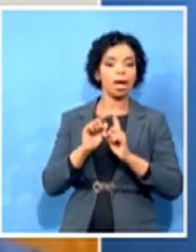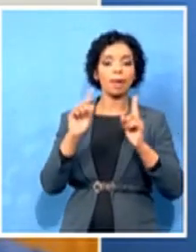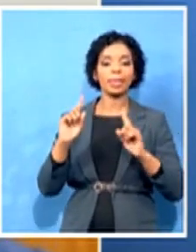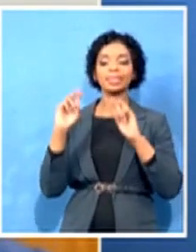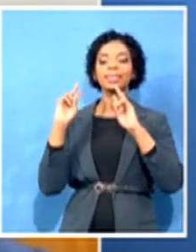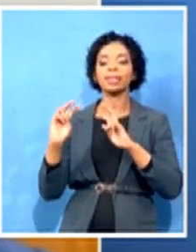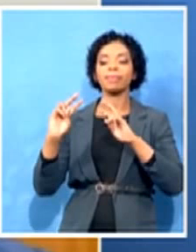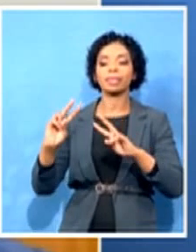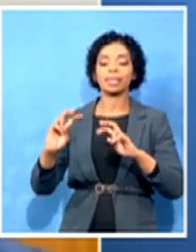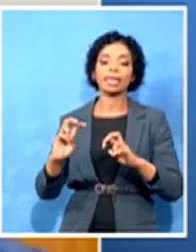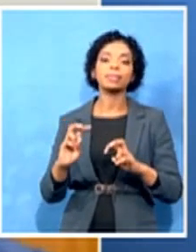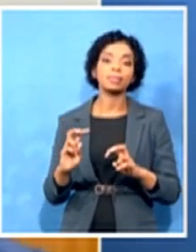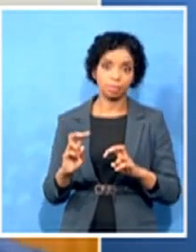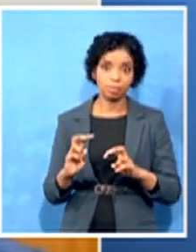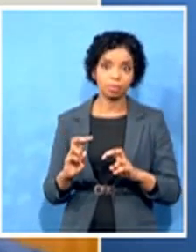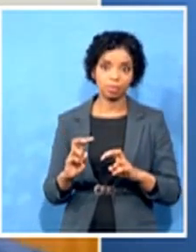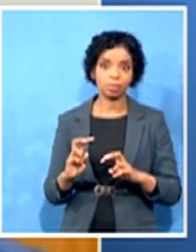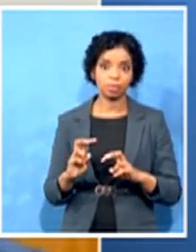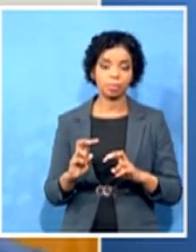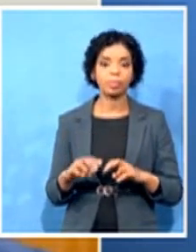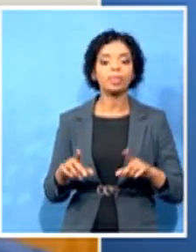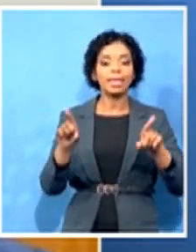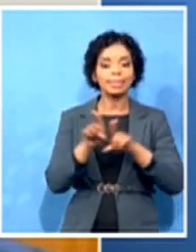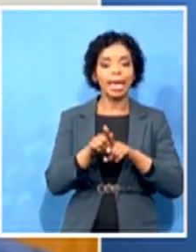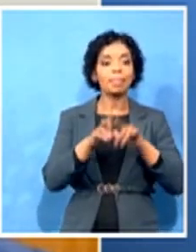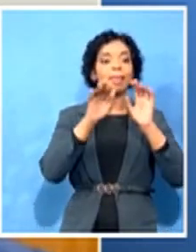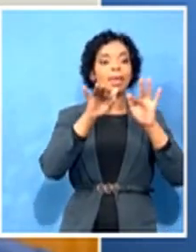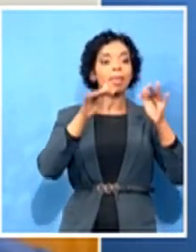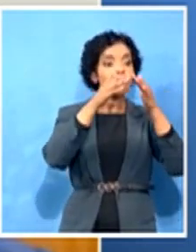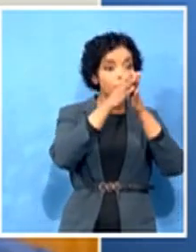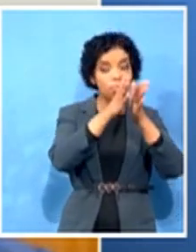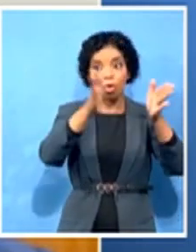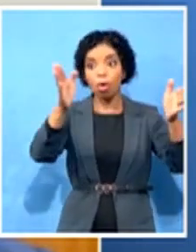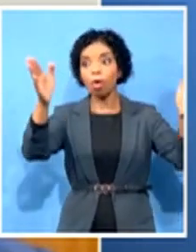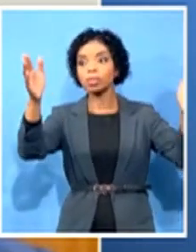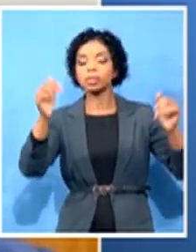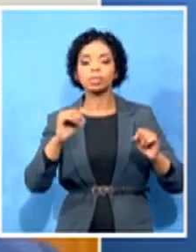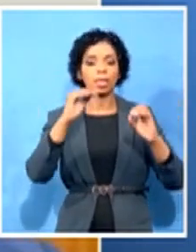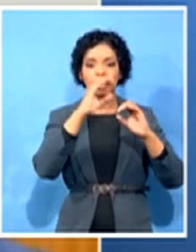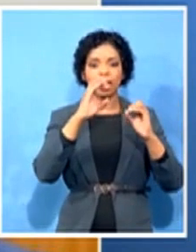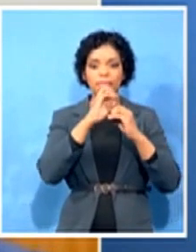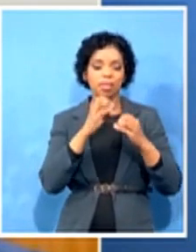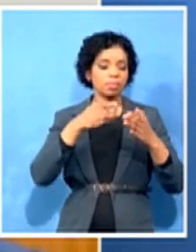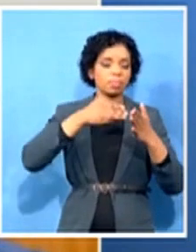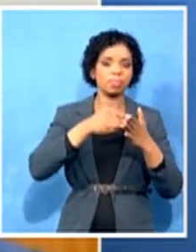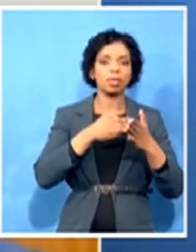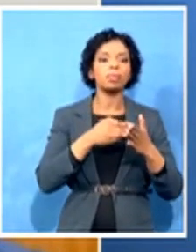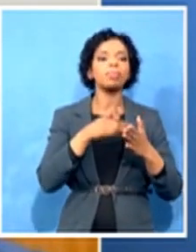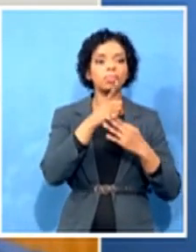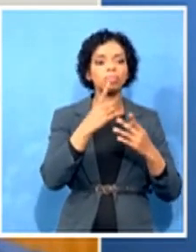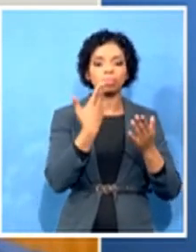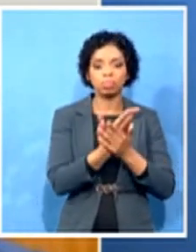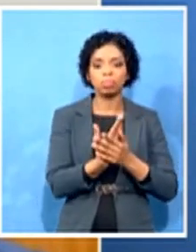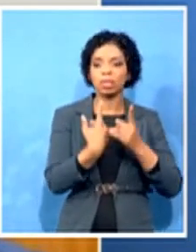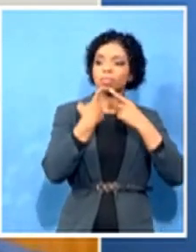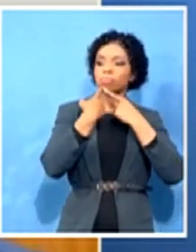public, there's nothing that stops the broader public from actually making known the names of individuals if the names is known to them, and